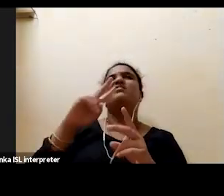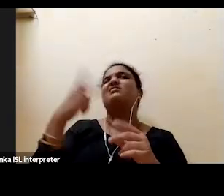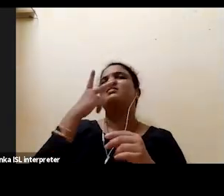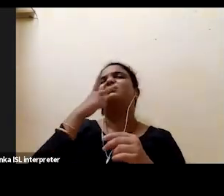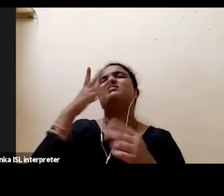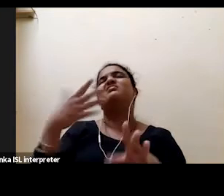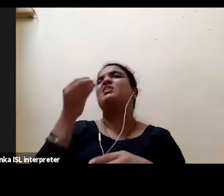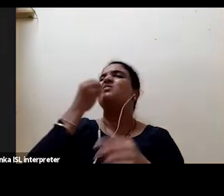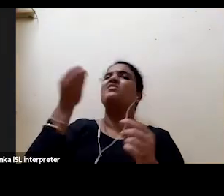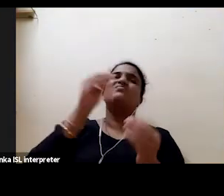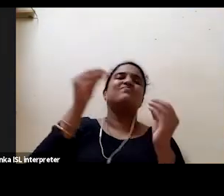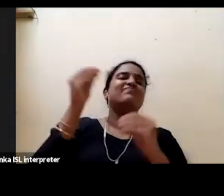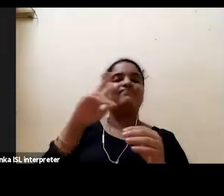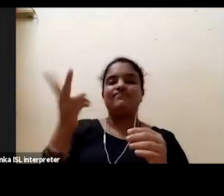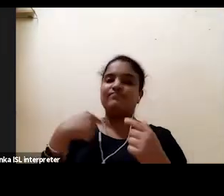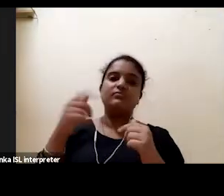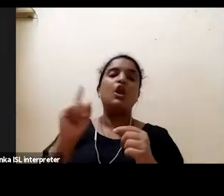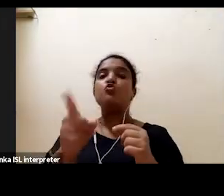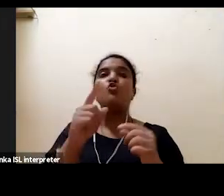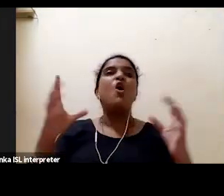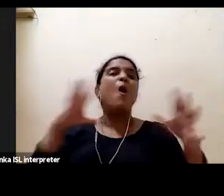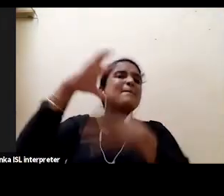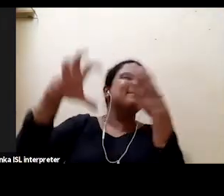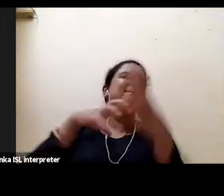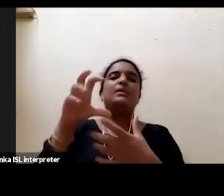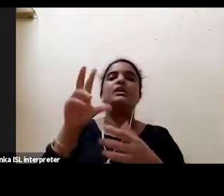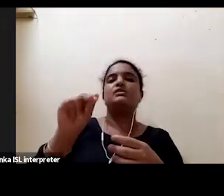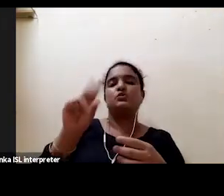or another blog to read. So don't do that. And